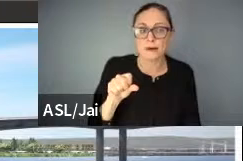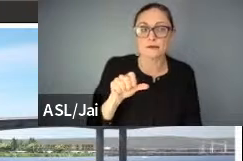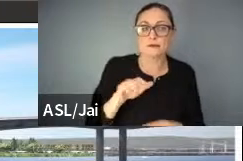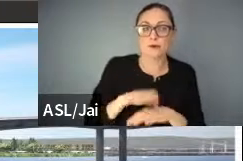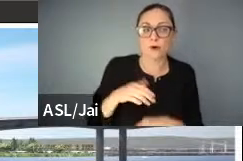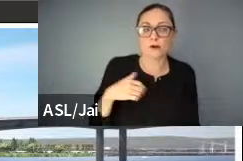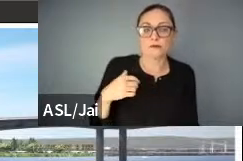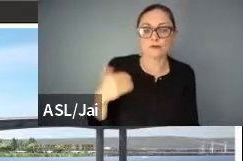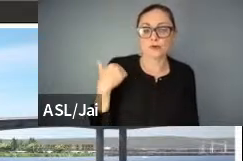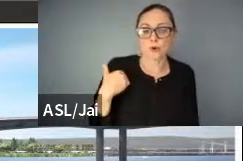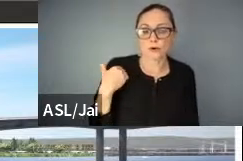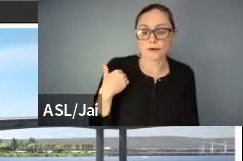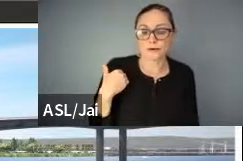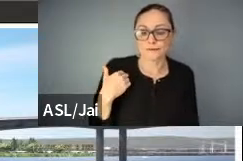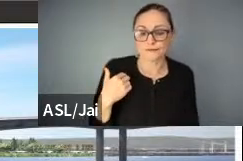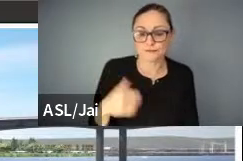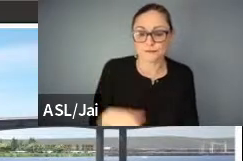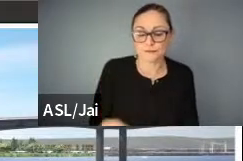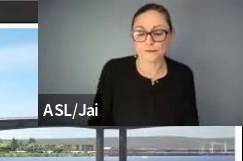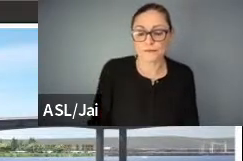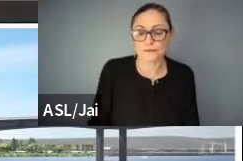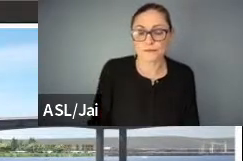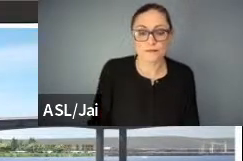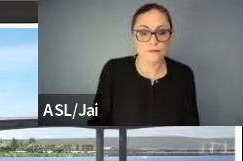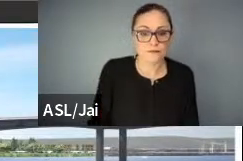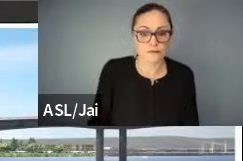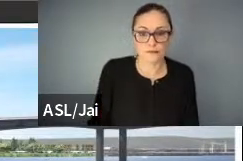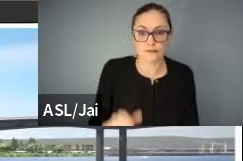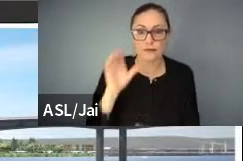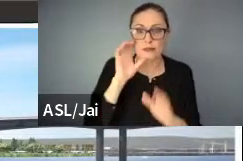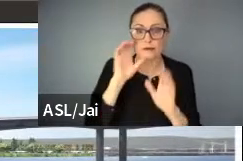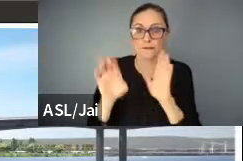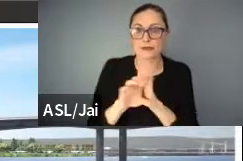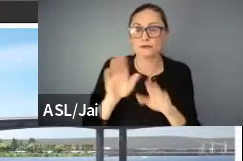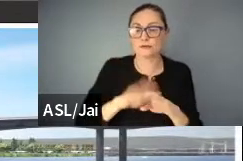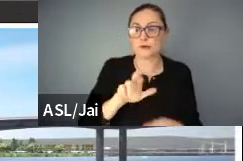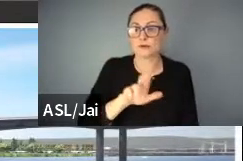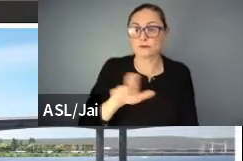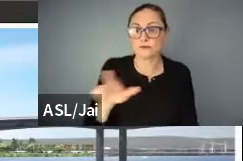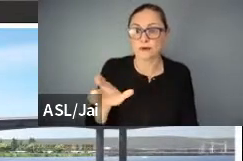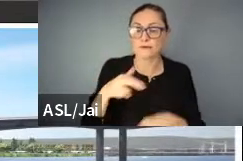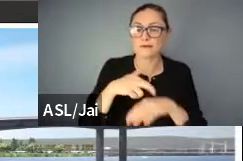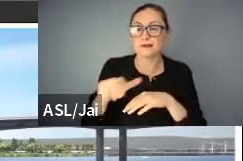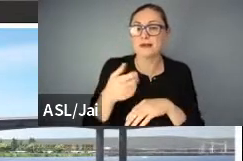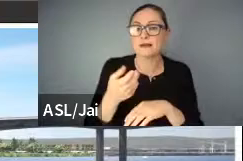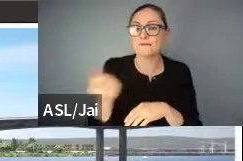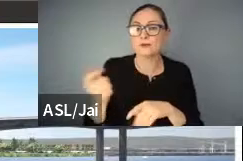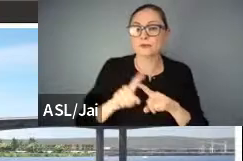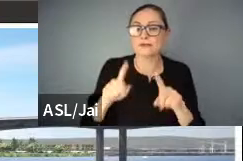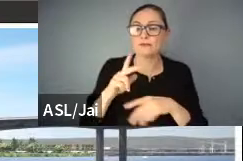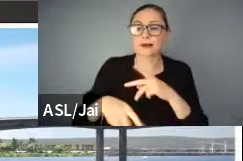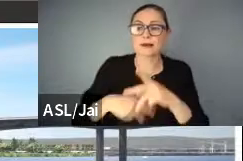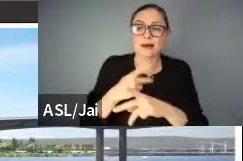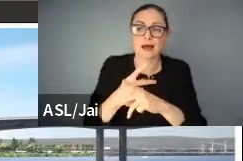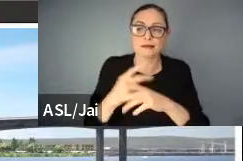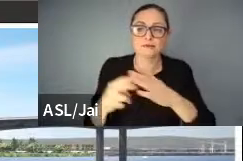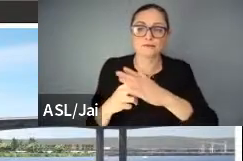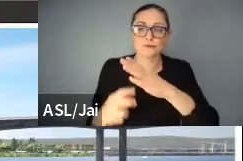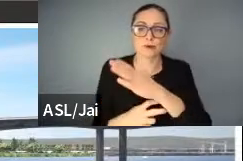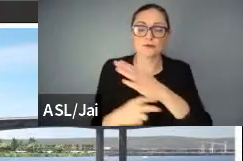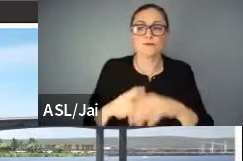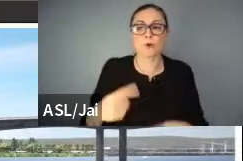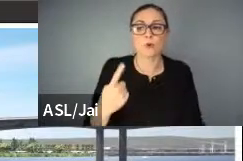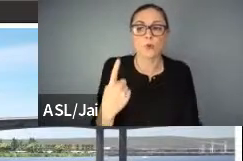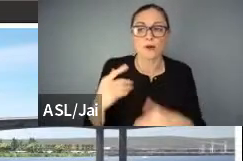direction. The graphical depictions or the pictures on the right reflect a couple of different bridge types under a single level type